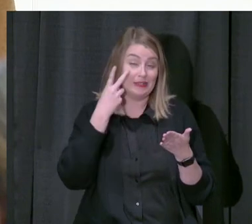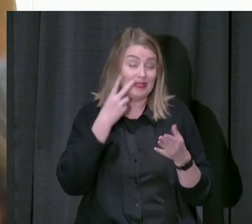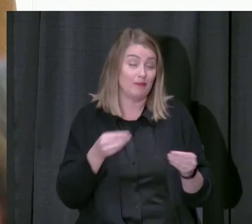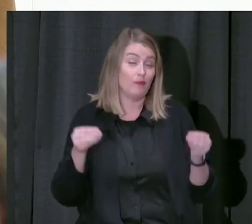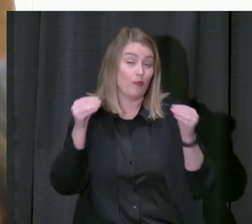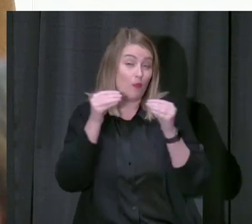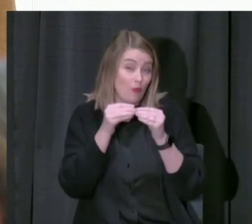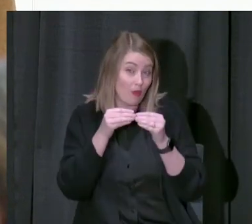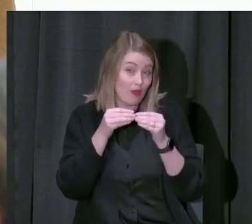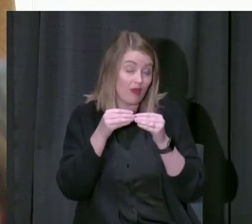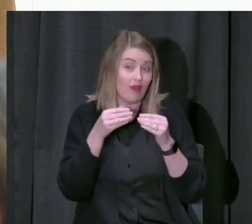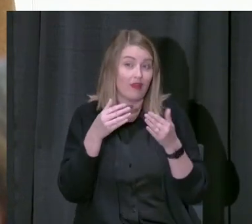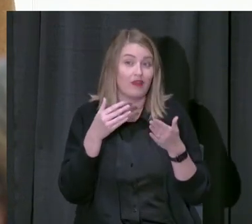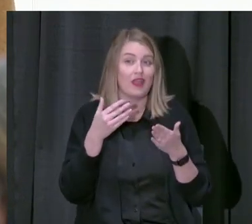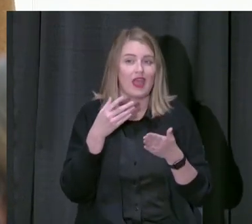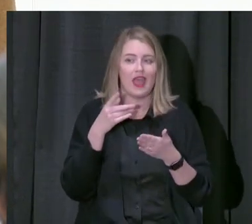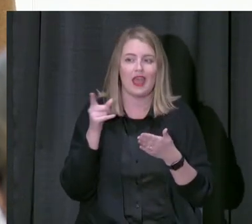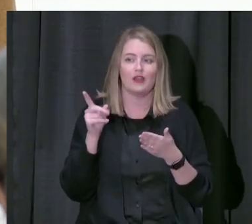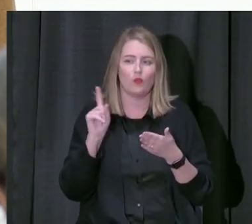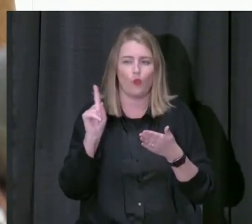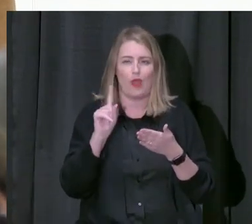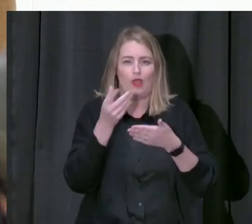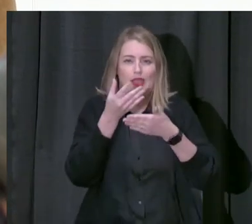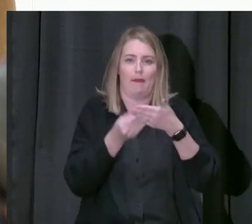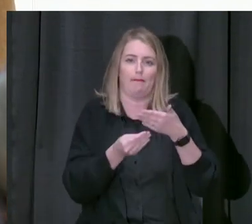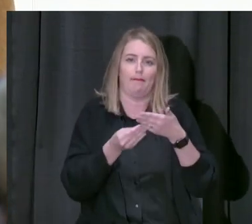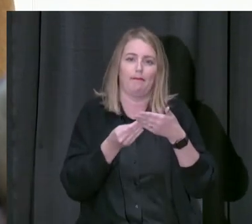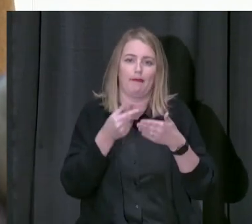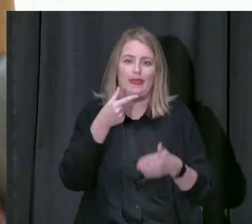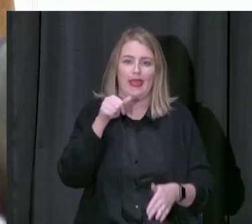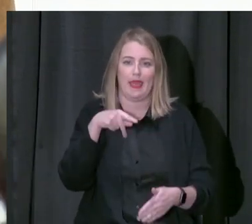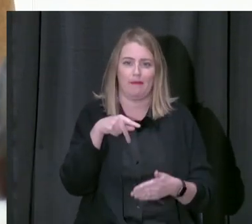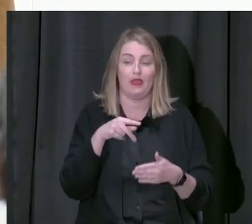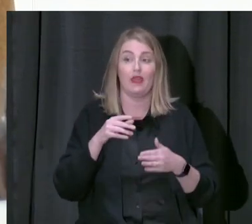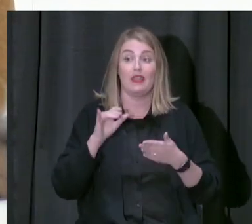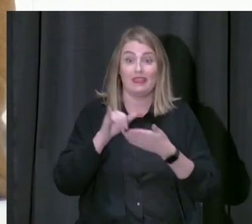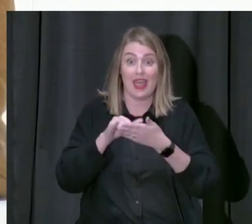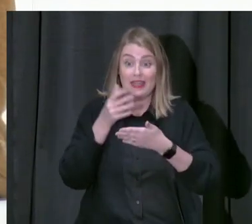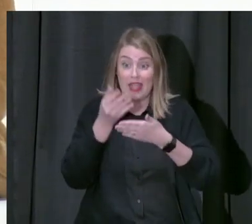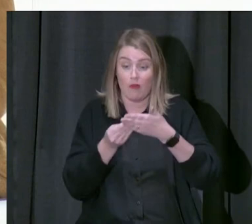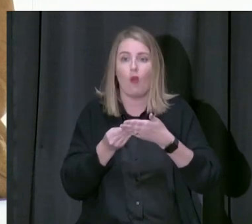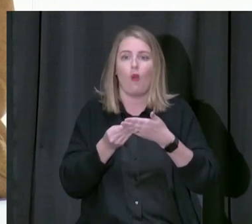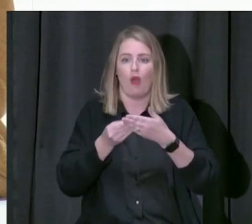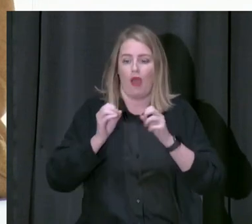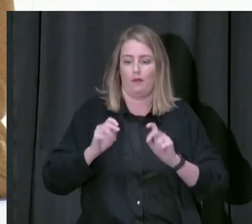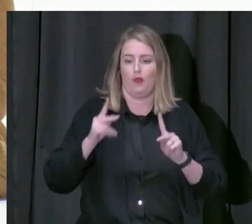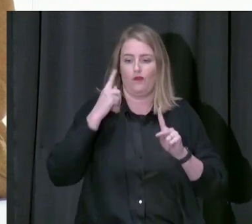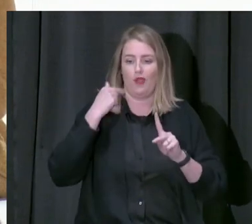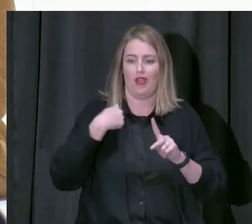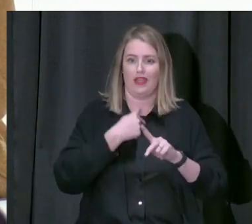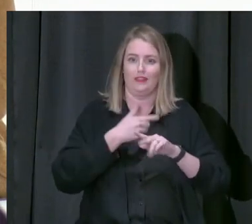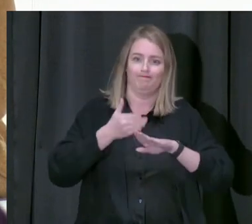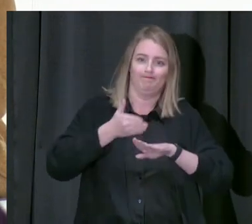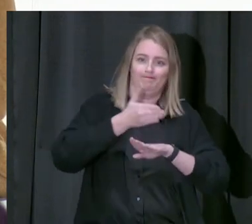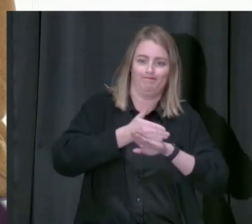of, and where they see the gaps, which is the opportunity for us to do better and better for the customer.